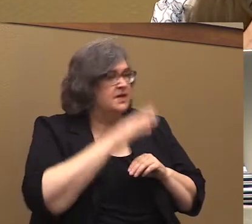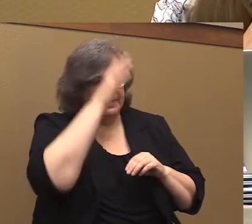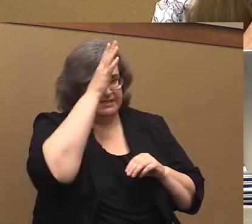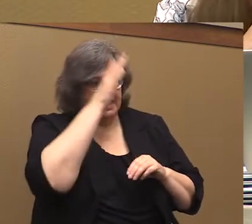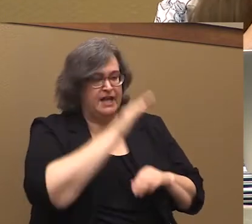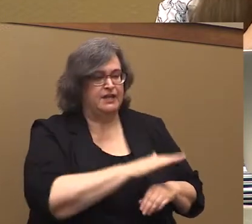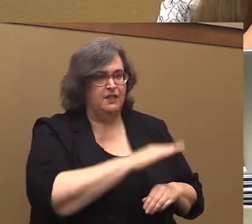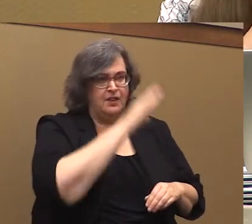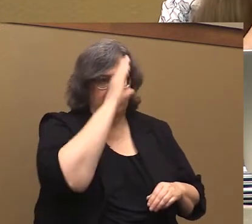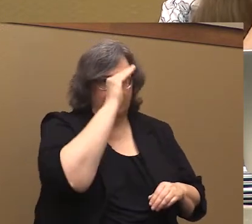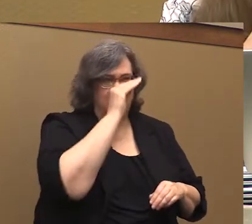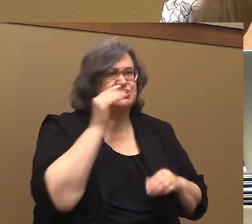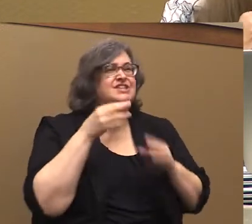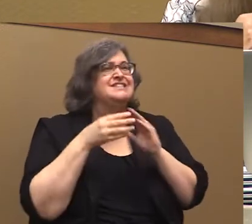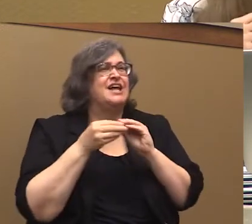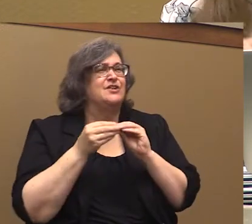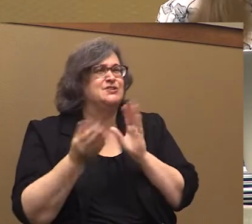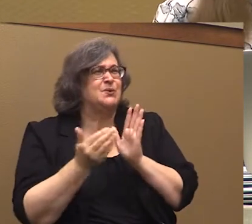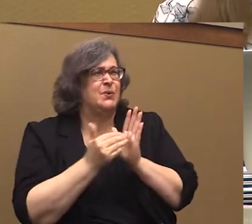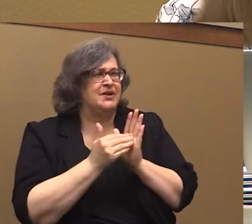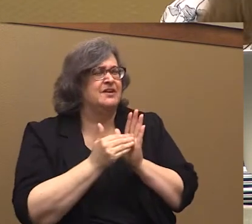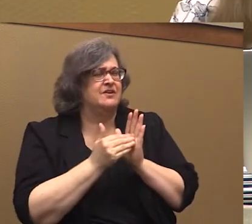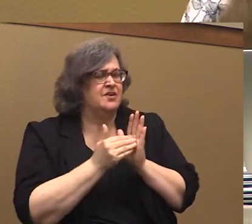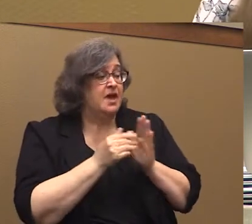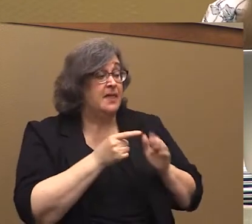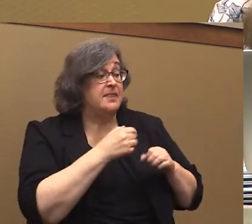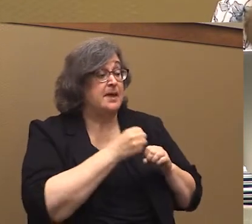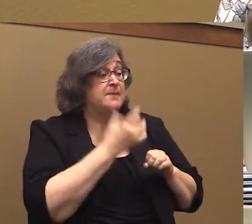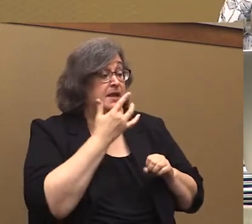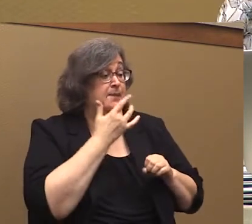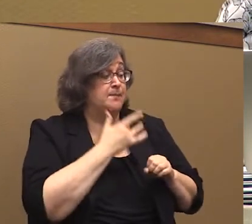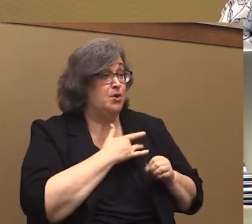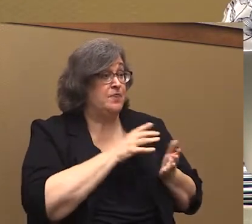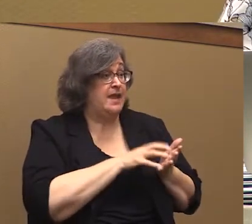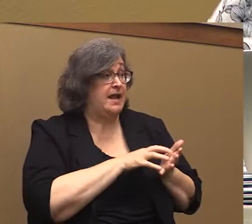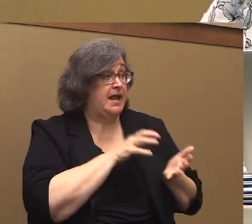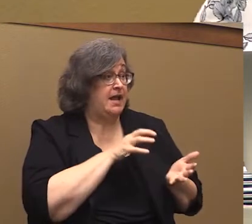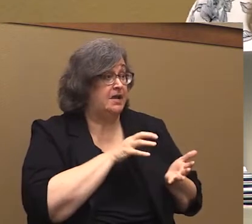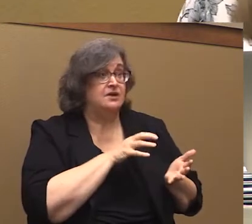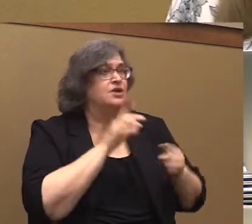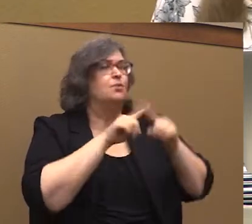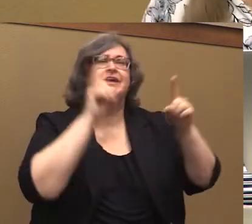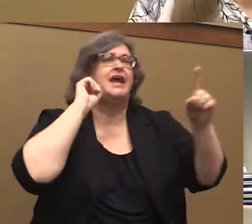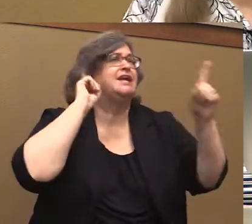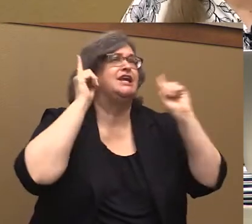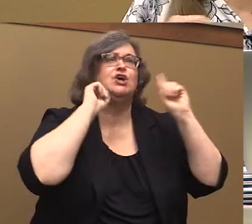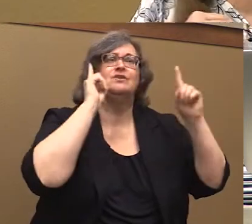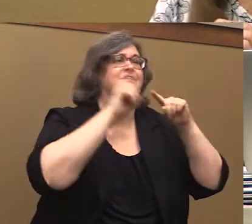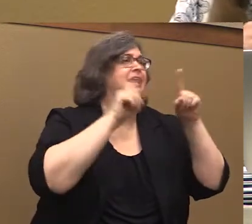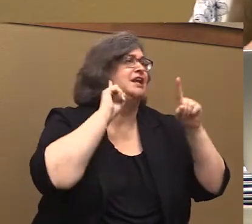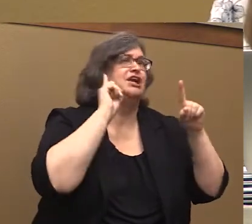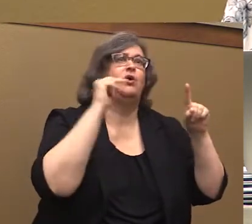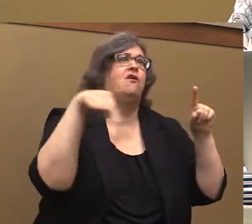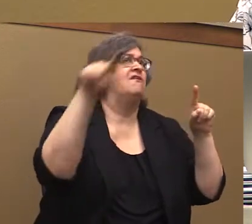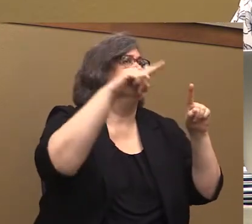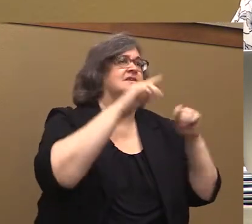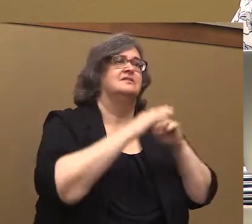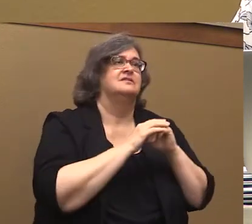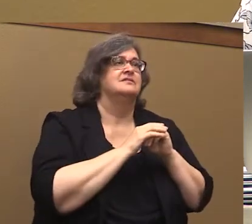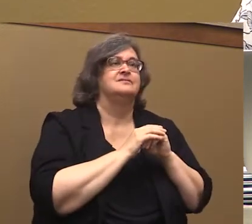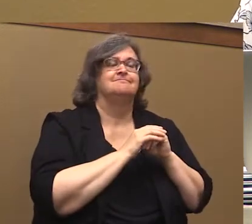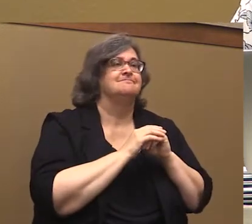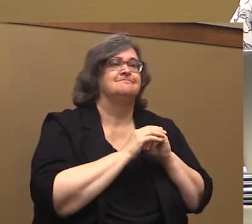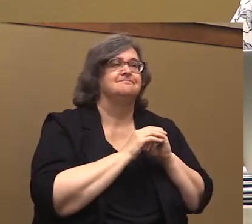and a little girl, and they made a birthday cake for mine. Okay, can't hear it, yeah.